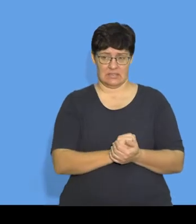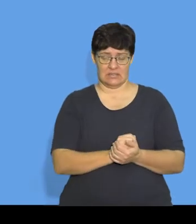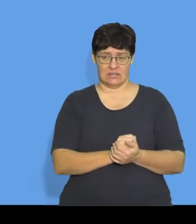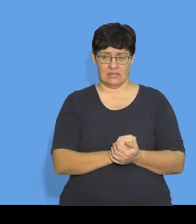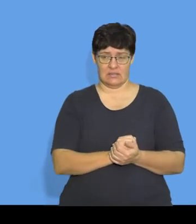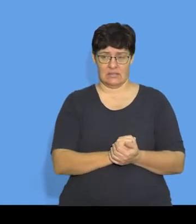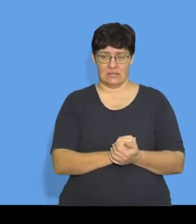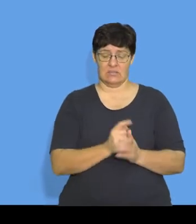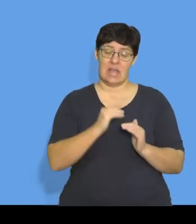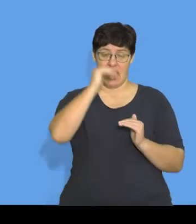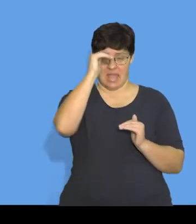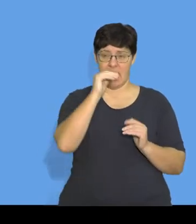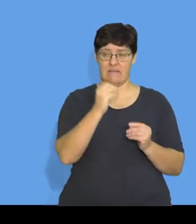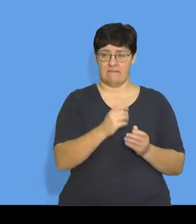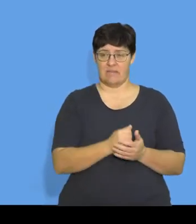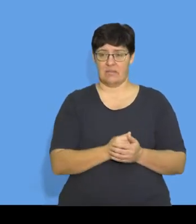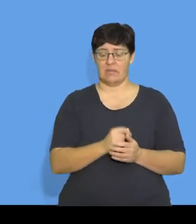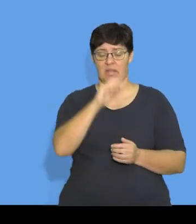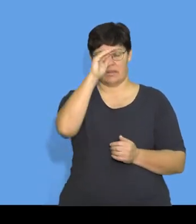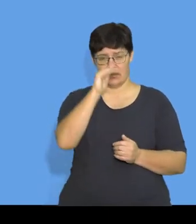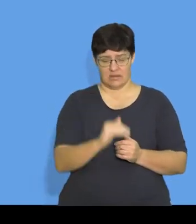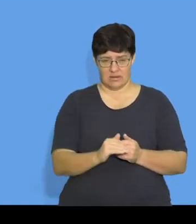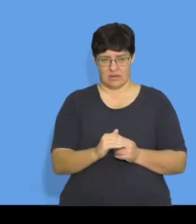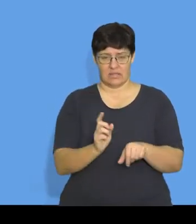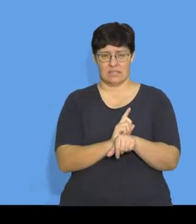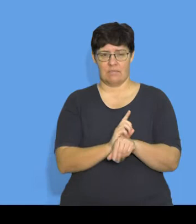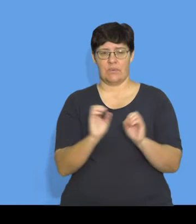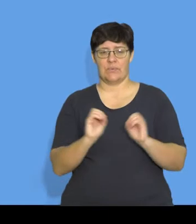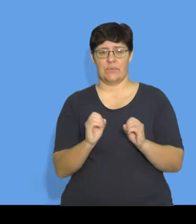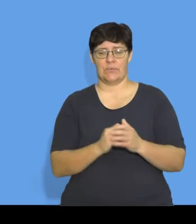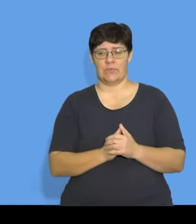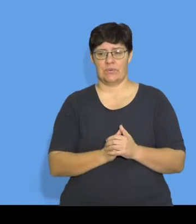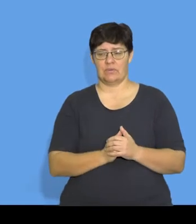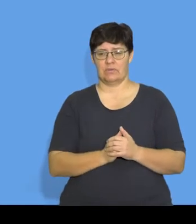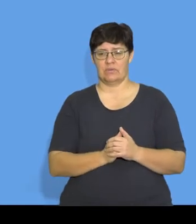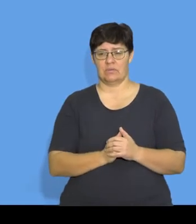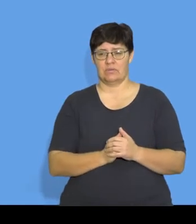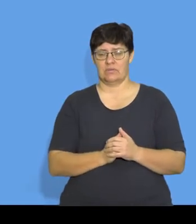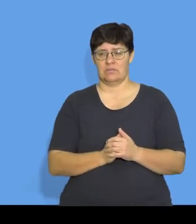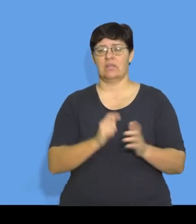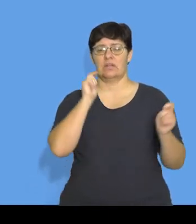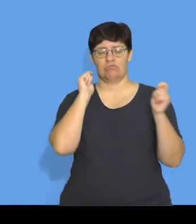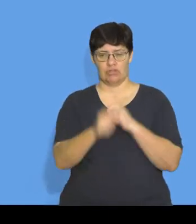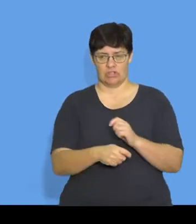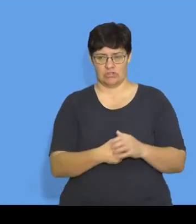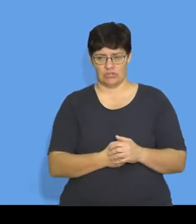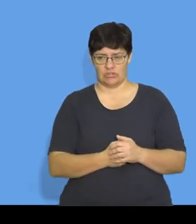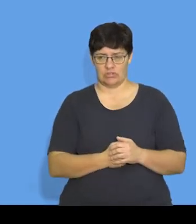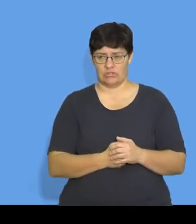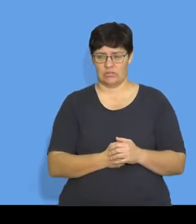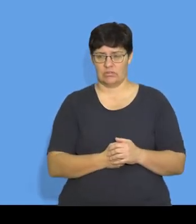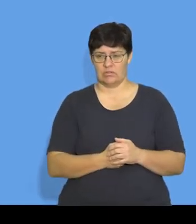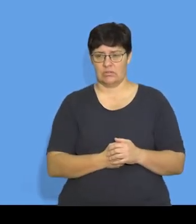air. But then there's moments where the acceleration changes. And I don't want